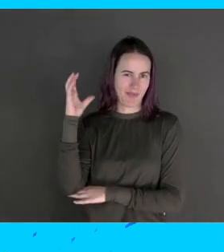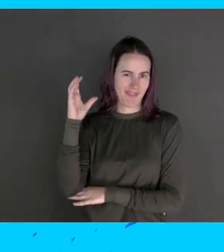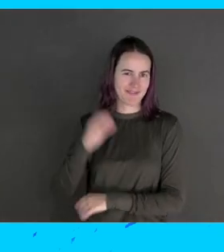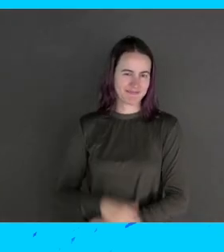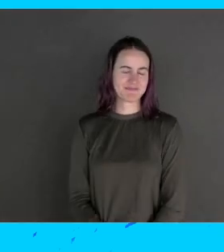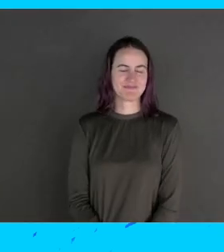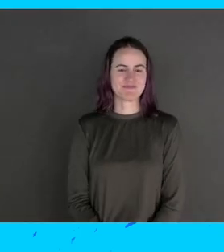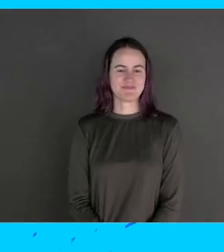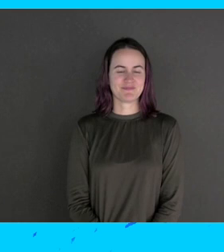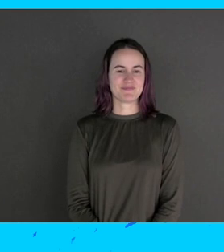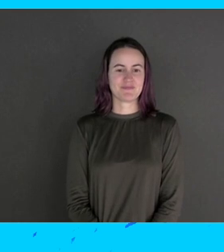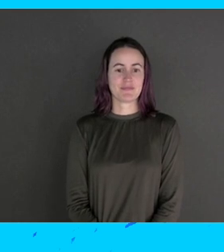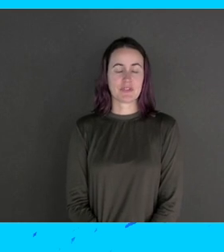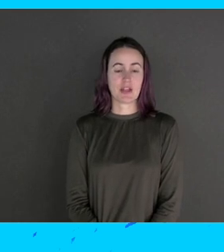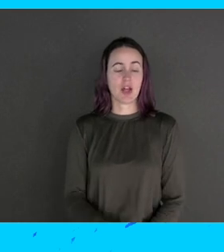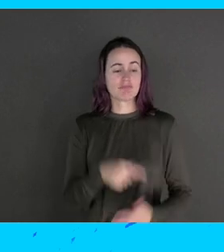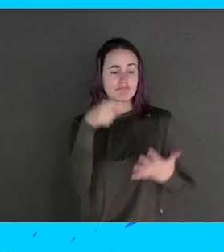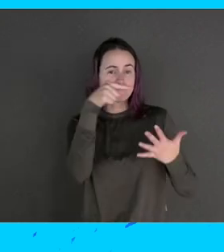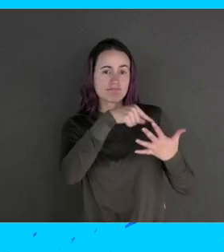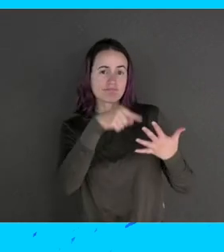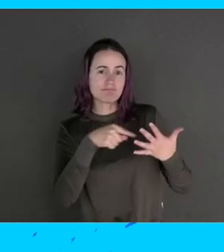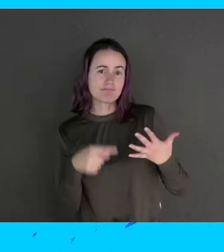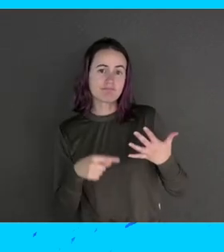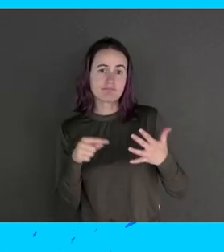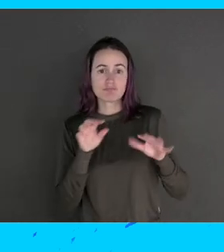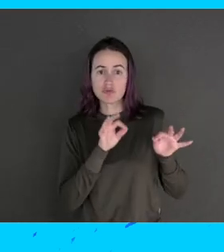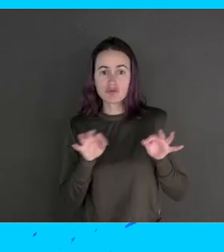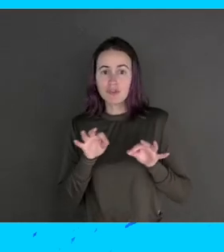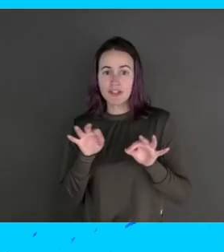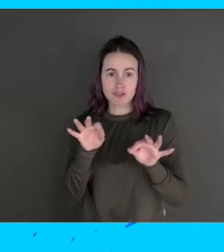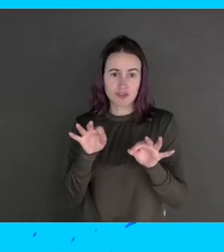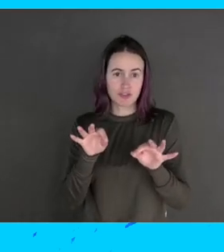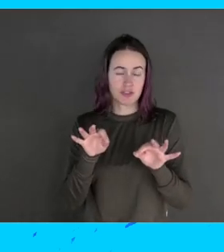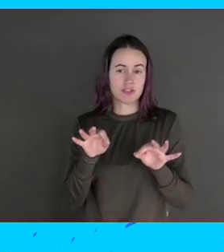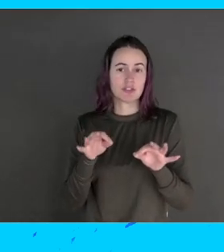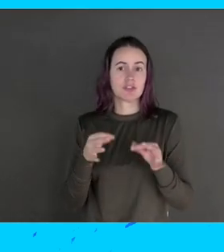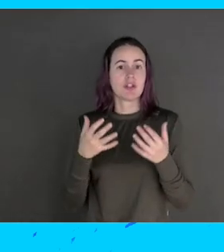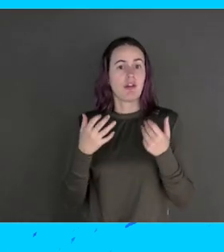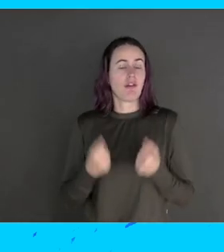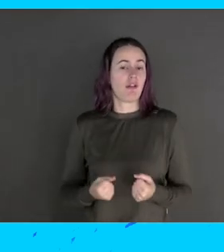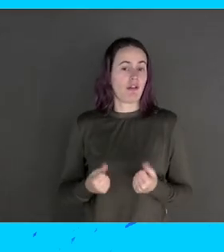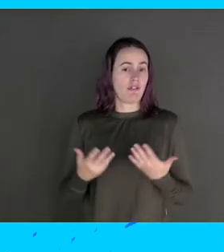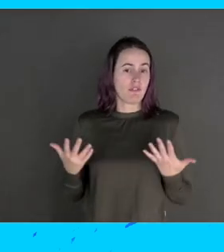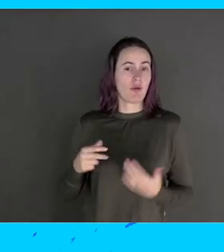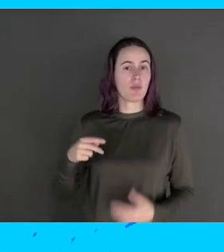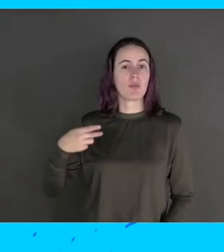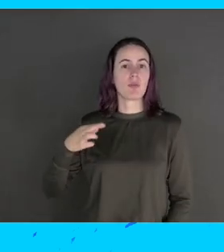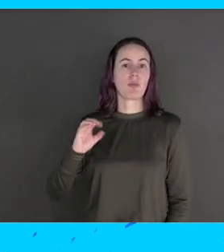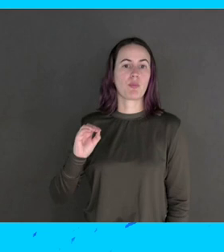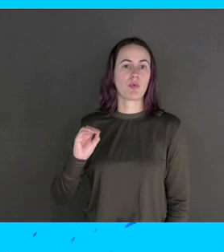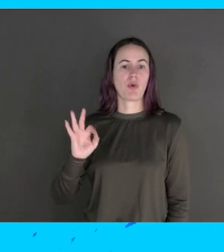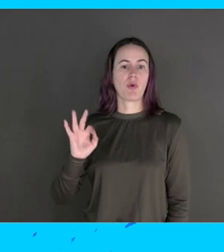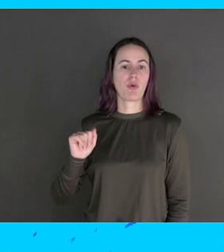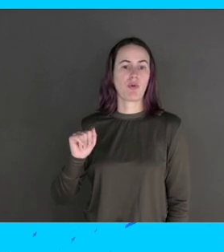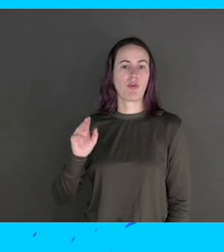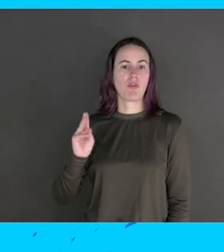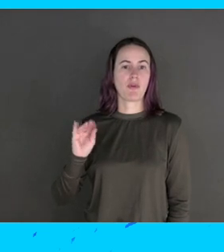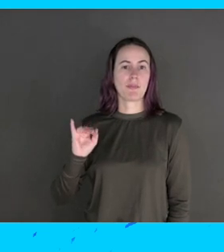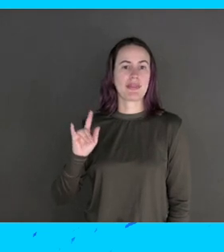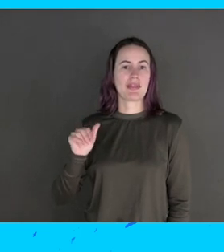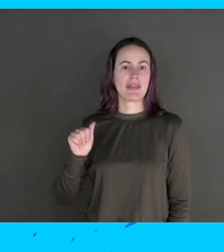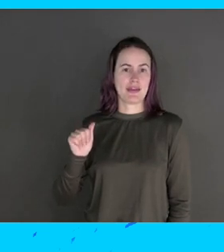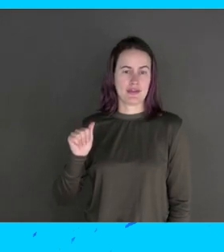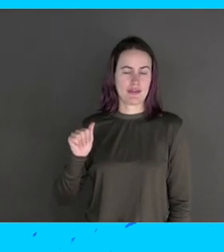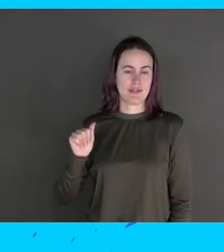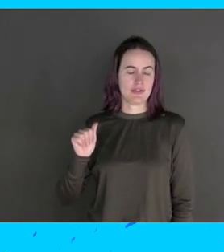Among the strategies, we have this the Pro Family Agent that